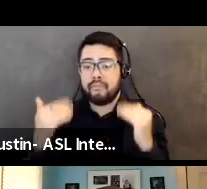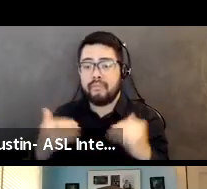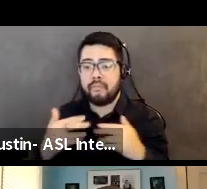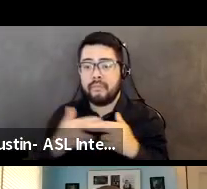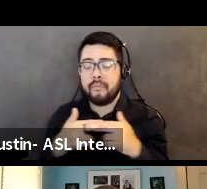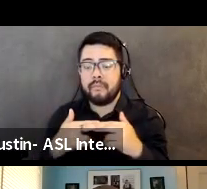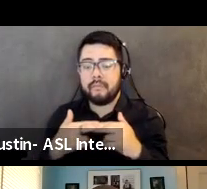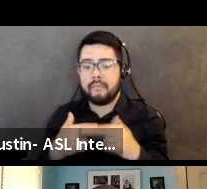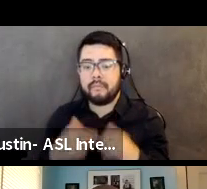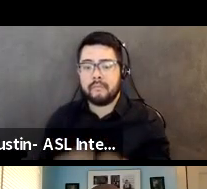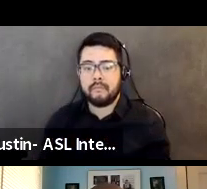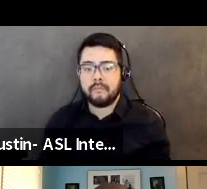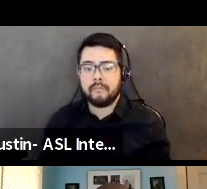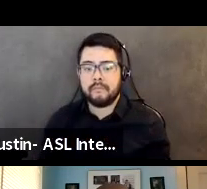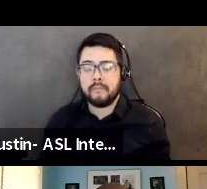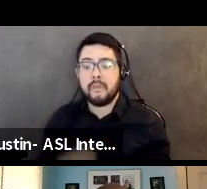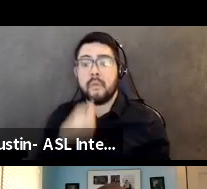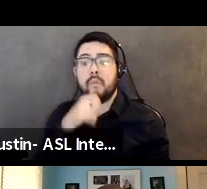presentation